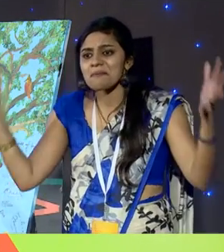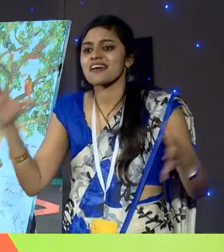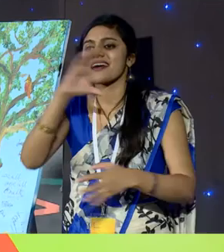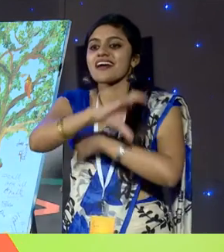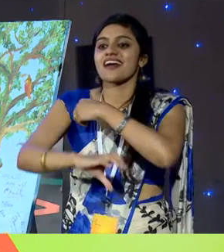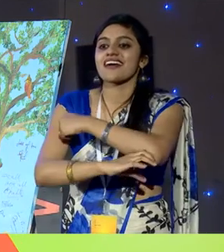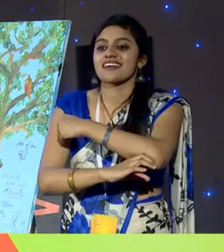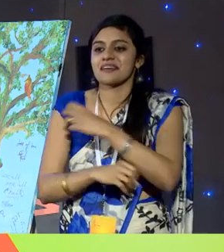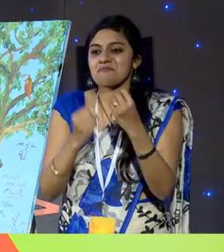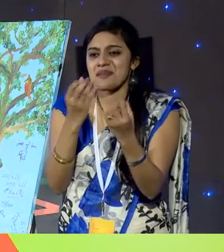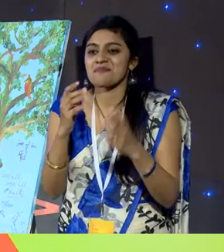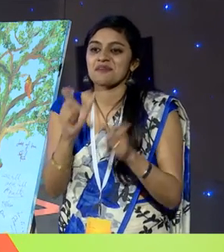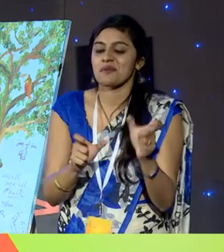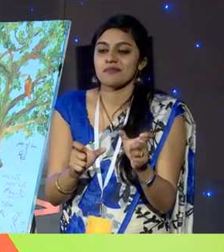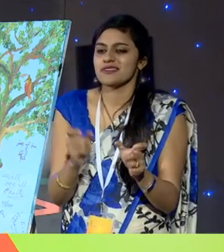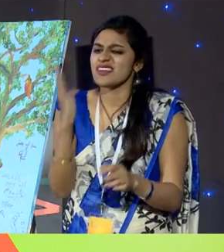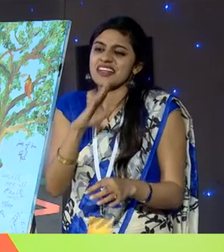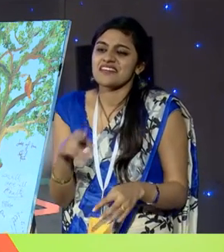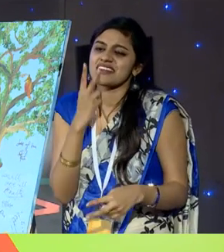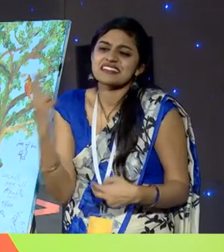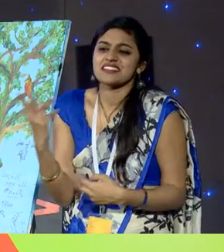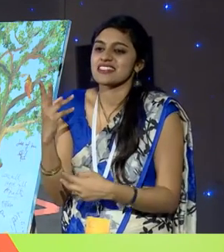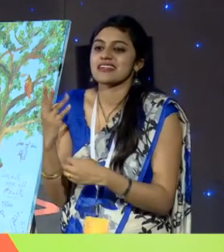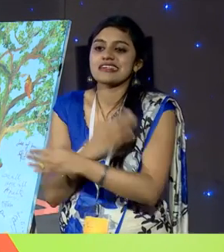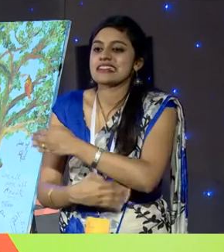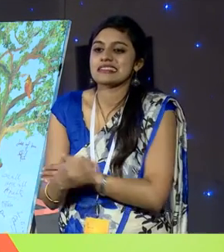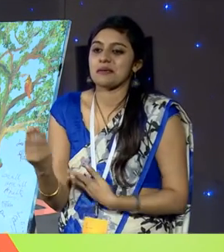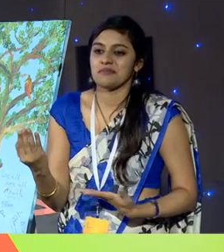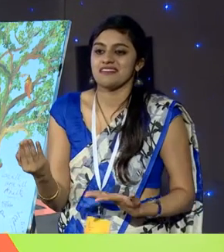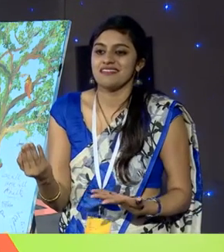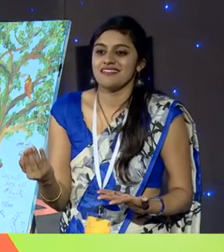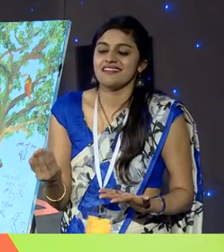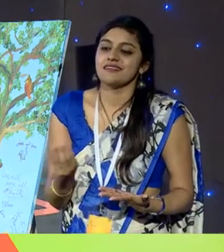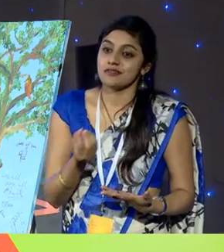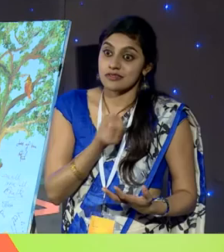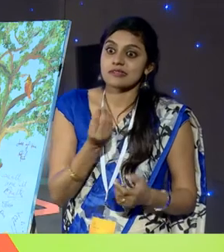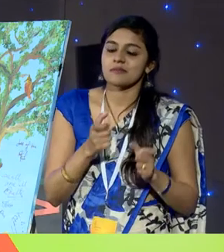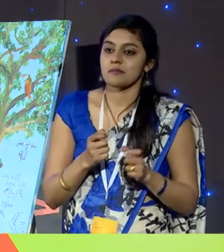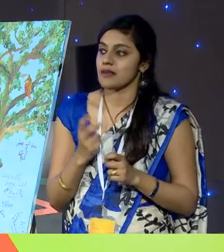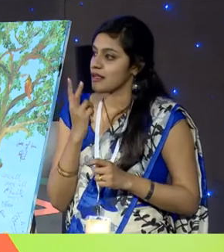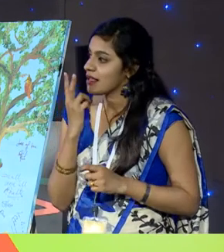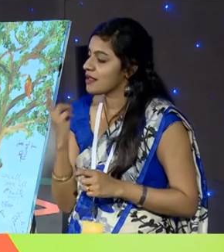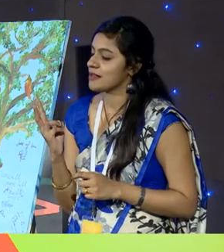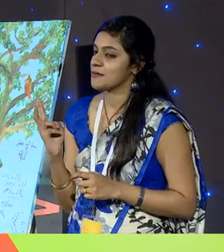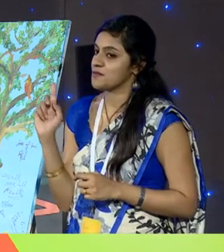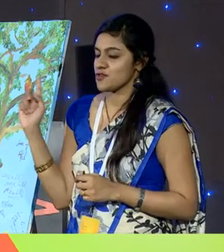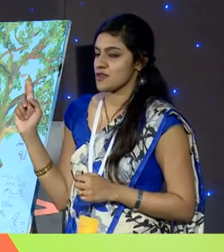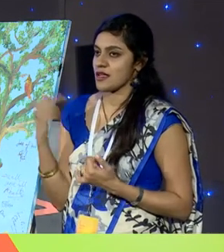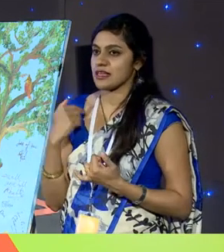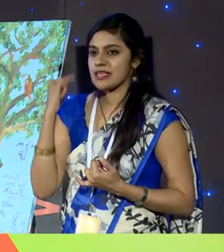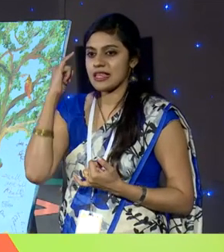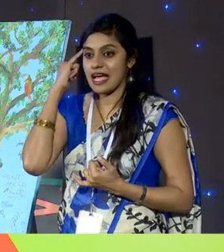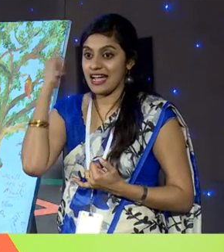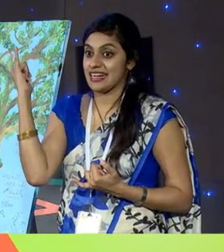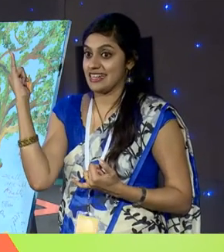disability is such an experience that everybody can't experience. So, I came up with this idea. I'm